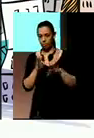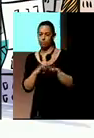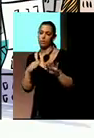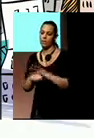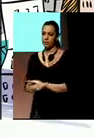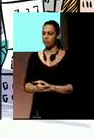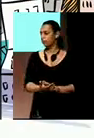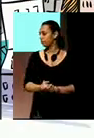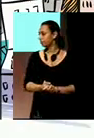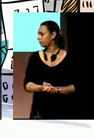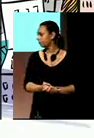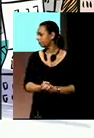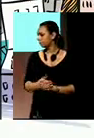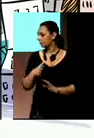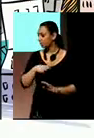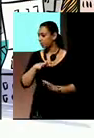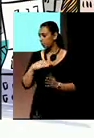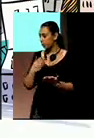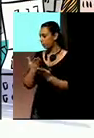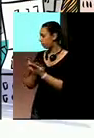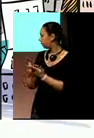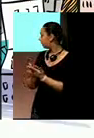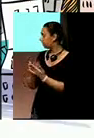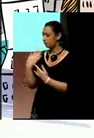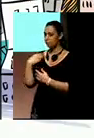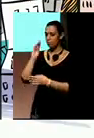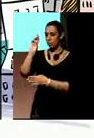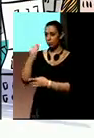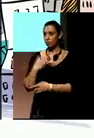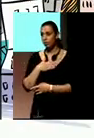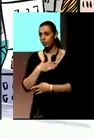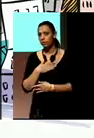Accessible heritage, Spanish heritage.